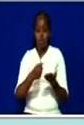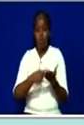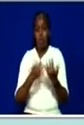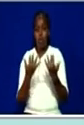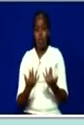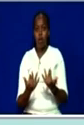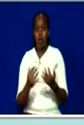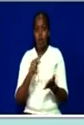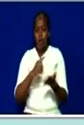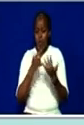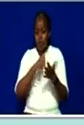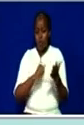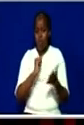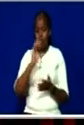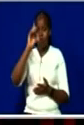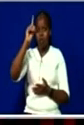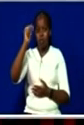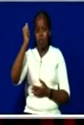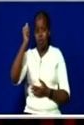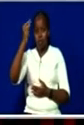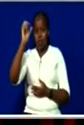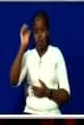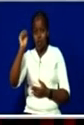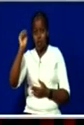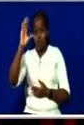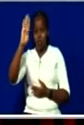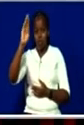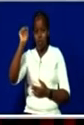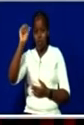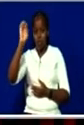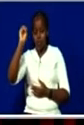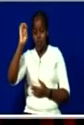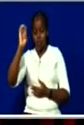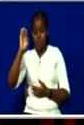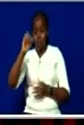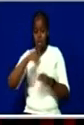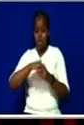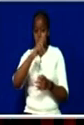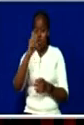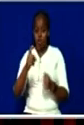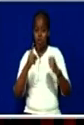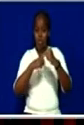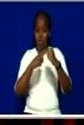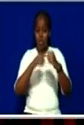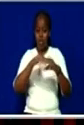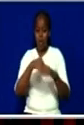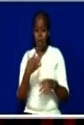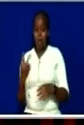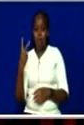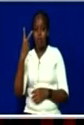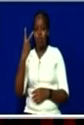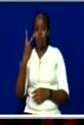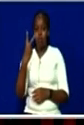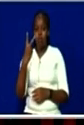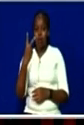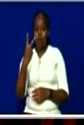So a database question is question number 6 in our paper 2, and it is usually a